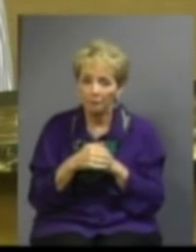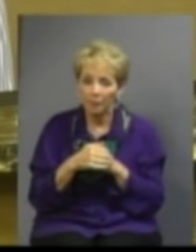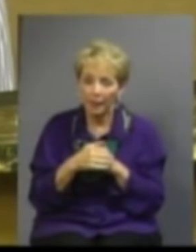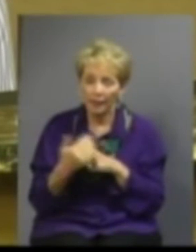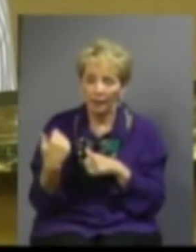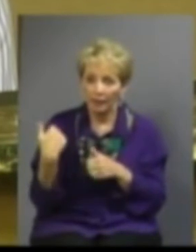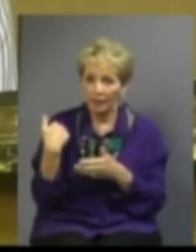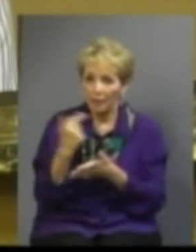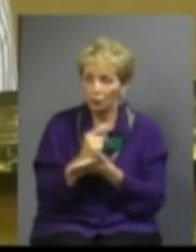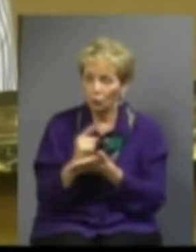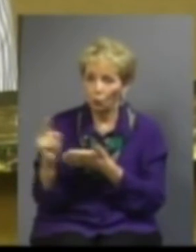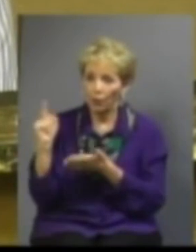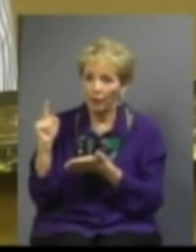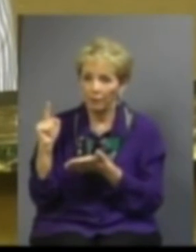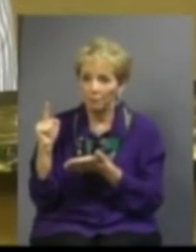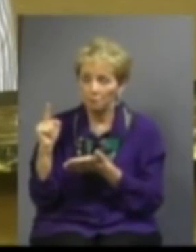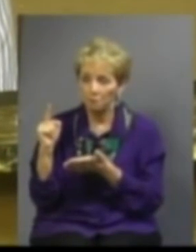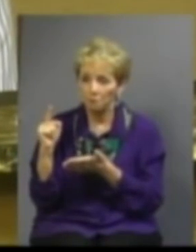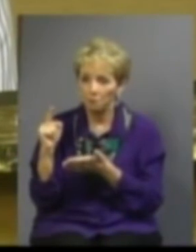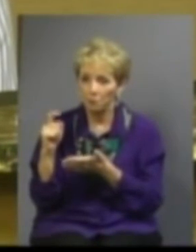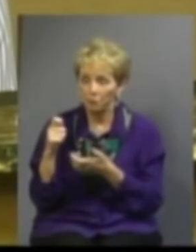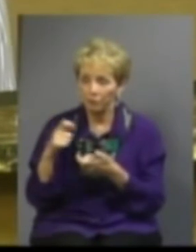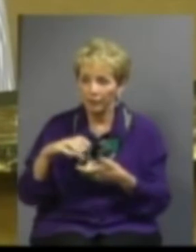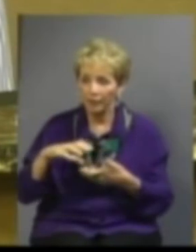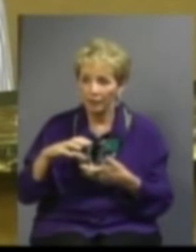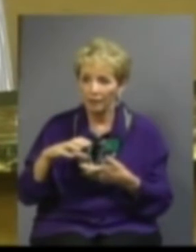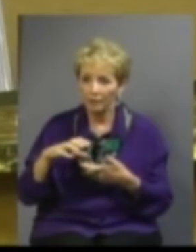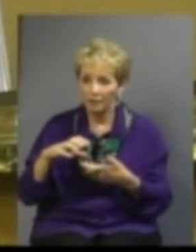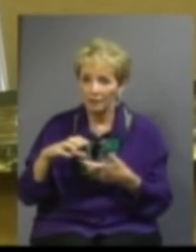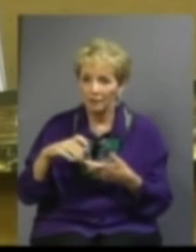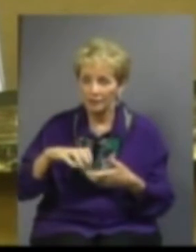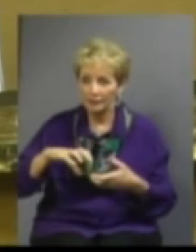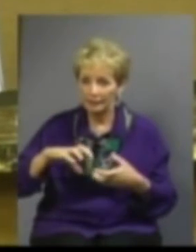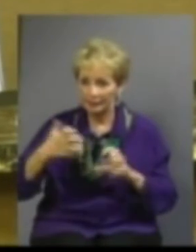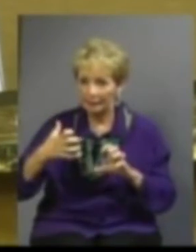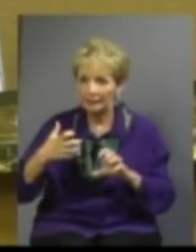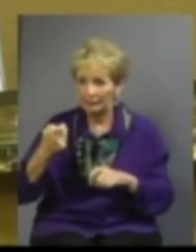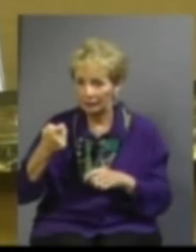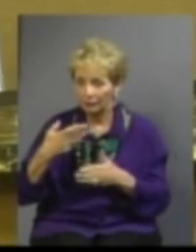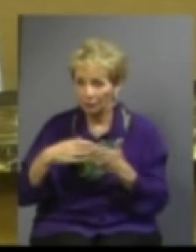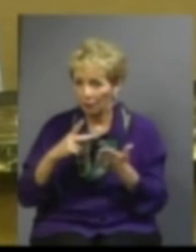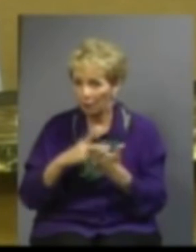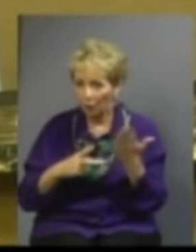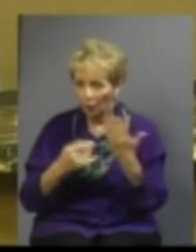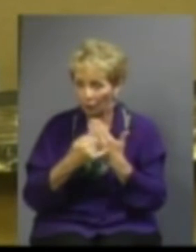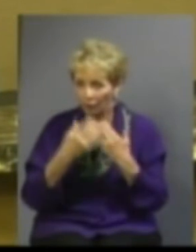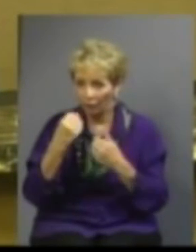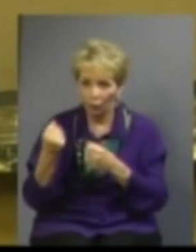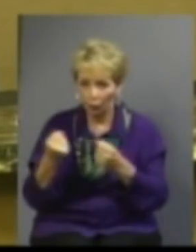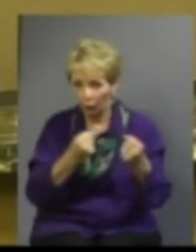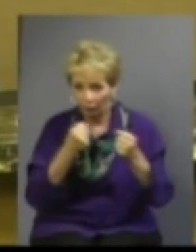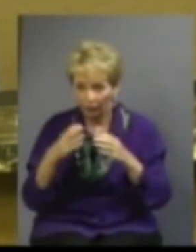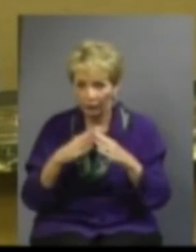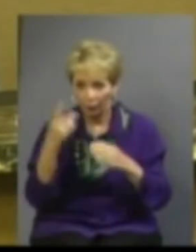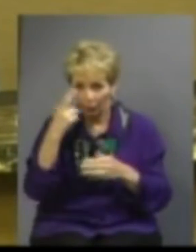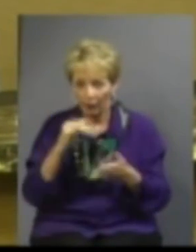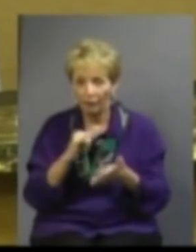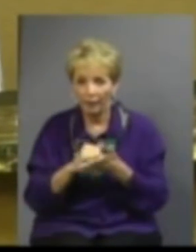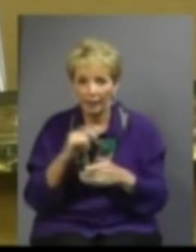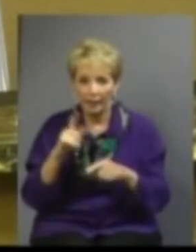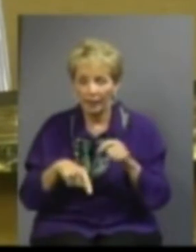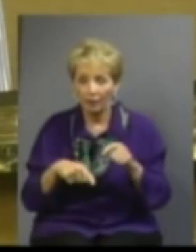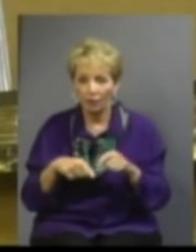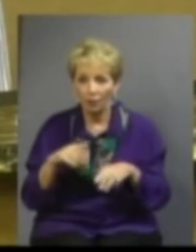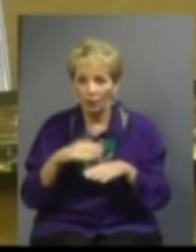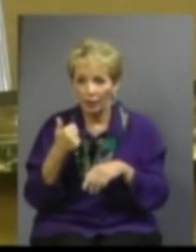Last week, put a kink in completing a lot of projects that are going on, and if you've driven around town, you realize that you really can't